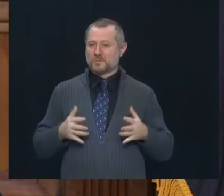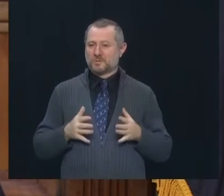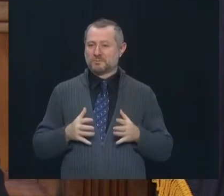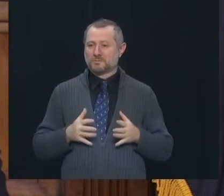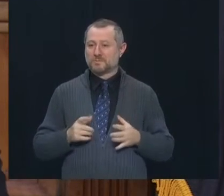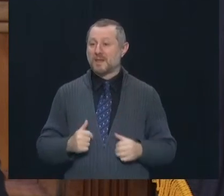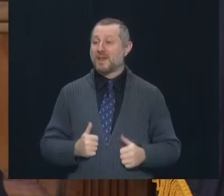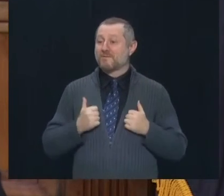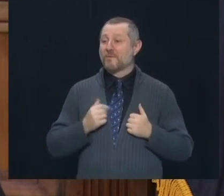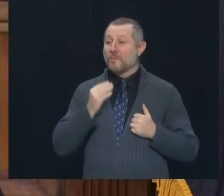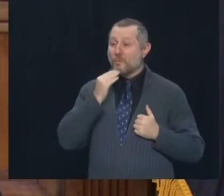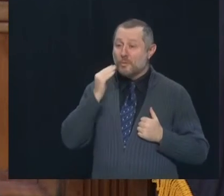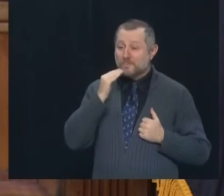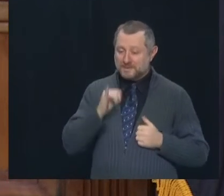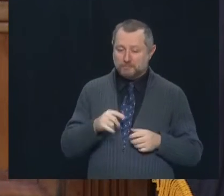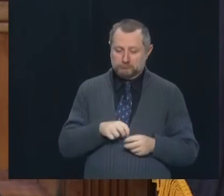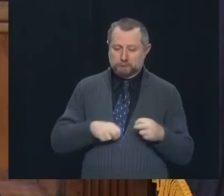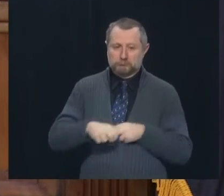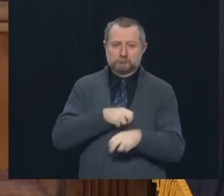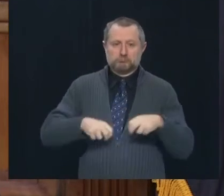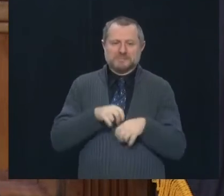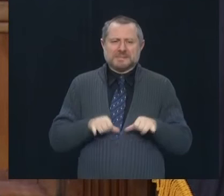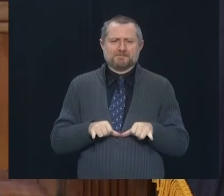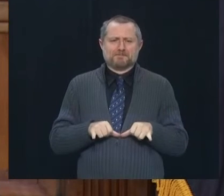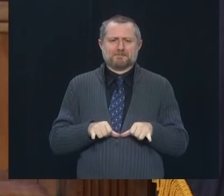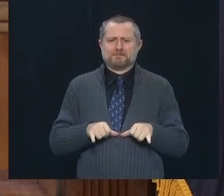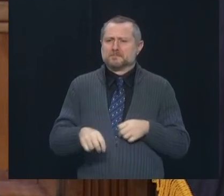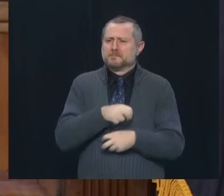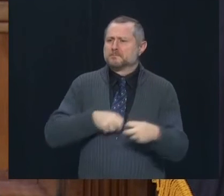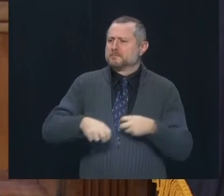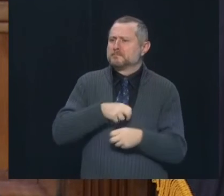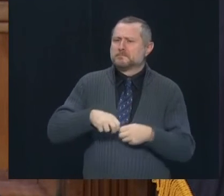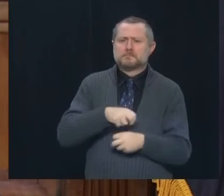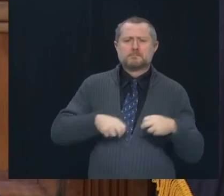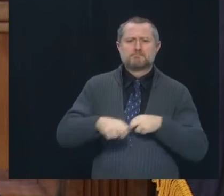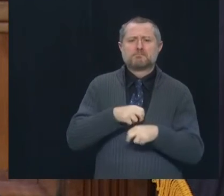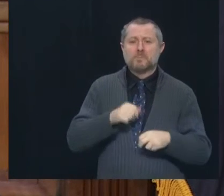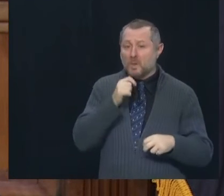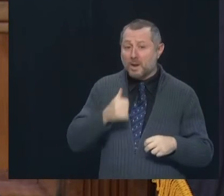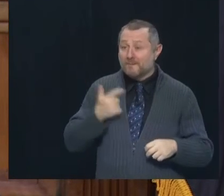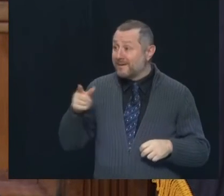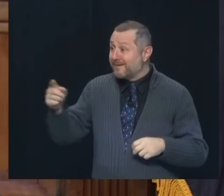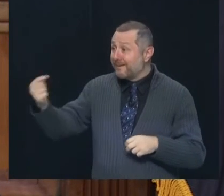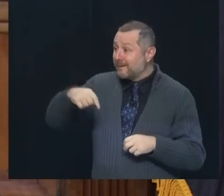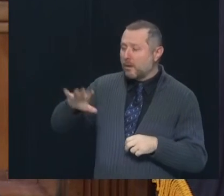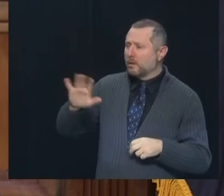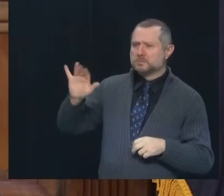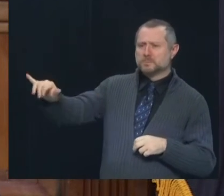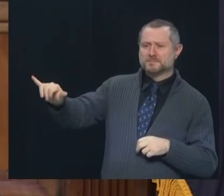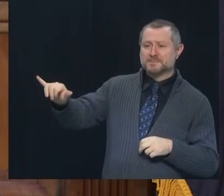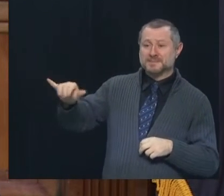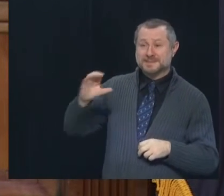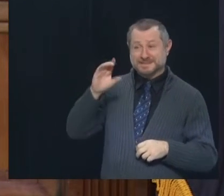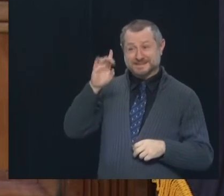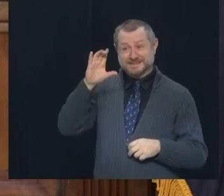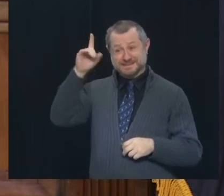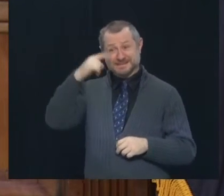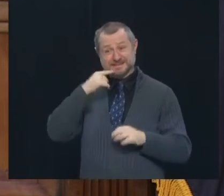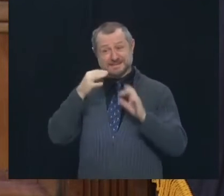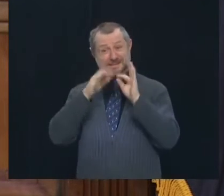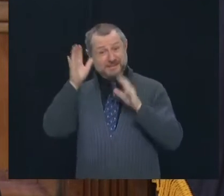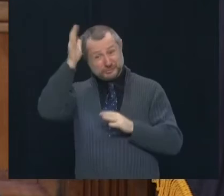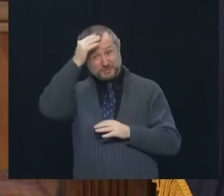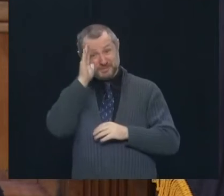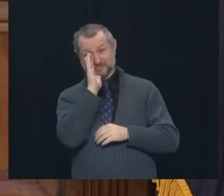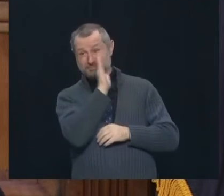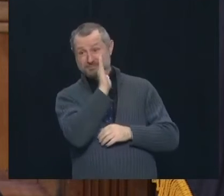are normally with. That's the CDC, that's Trump. That's why these people